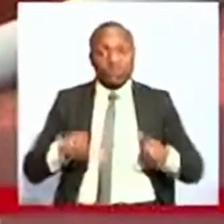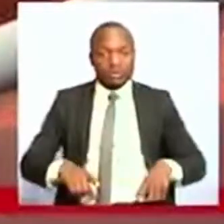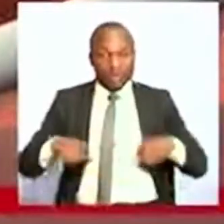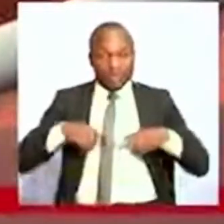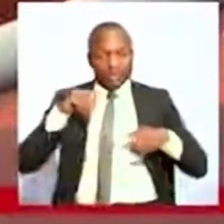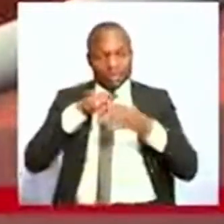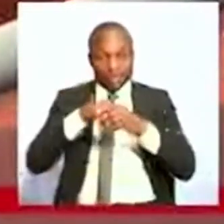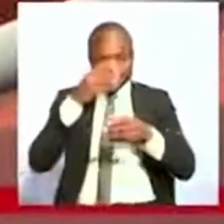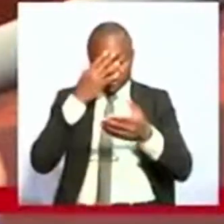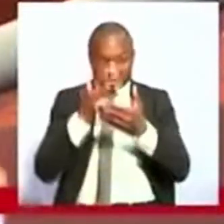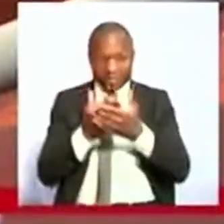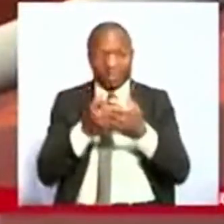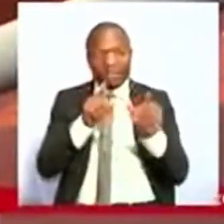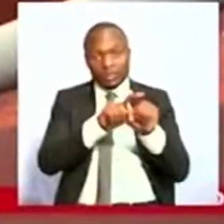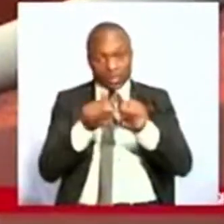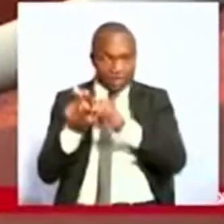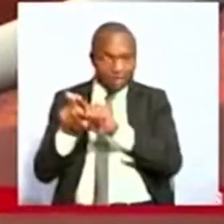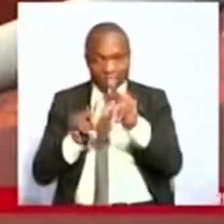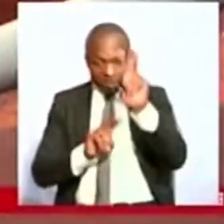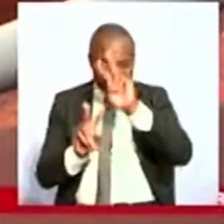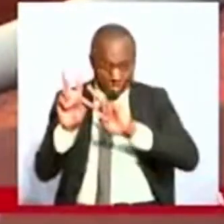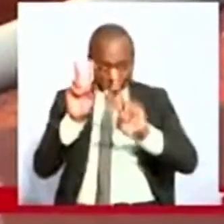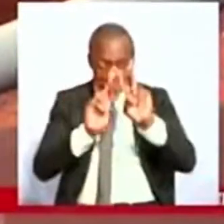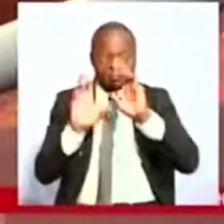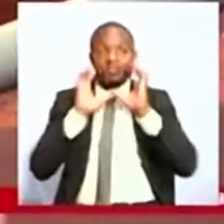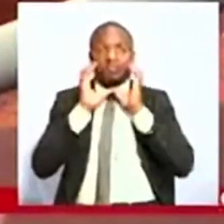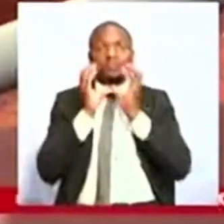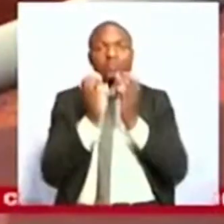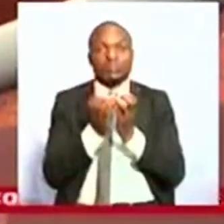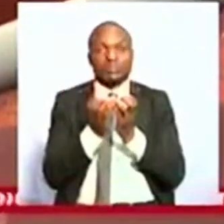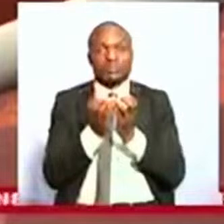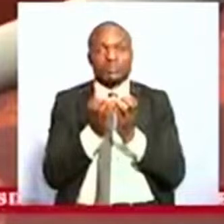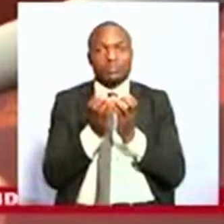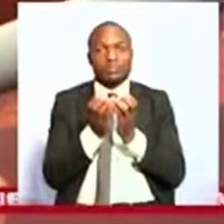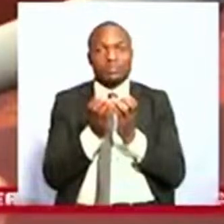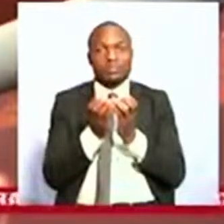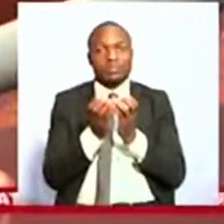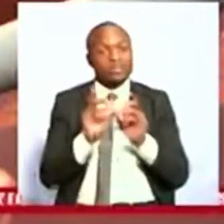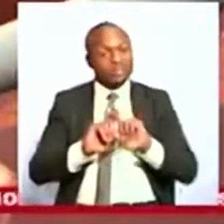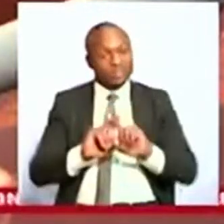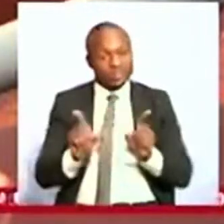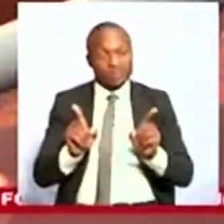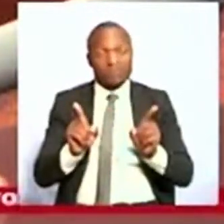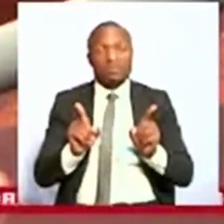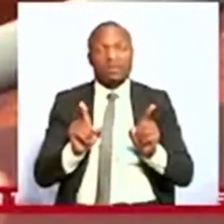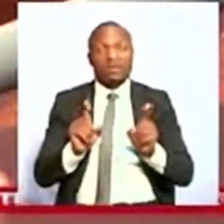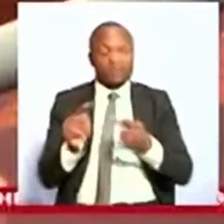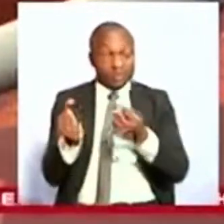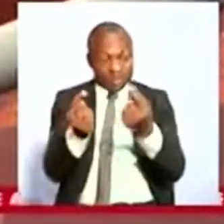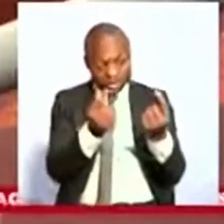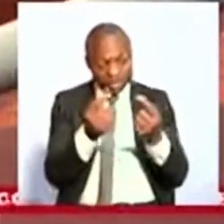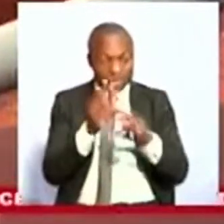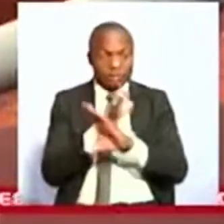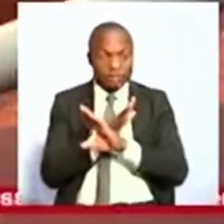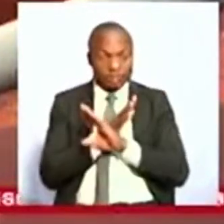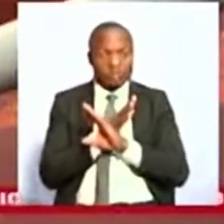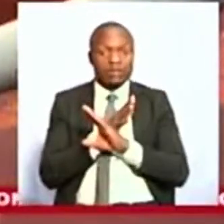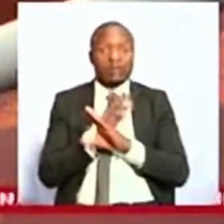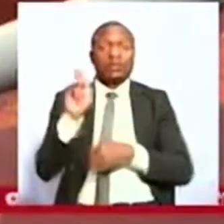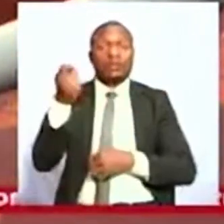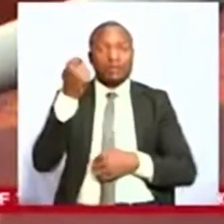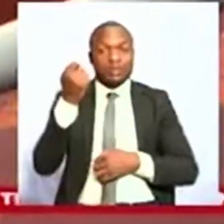also considered Mozambique, which departs from the position of Kenya and Zambia. Mozambique ratified the second